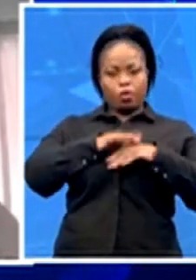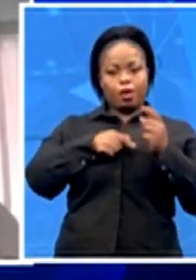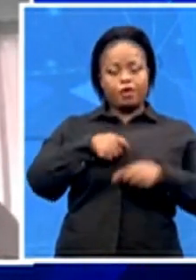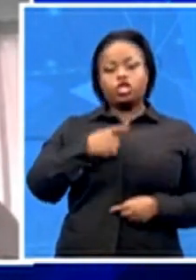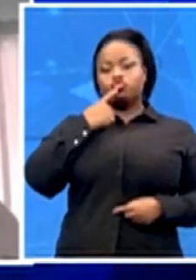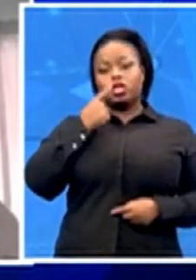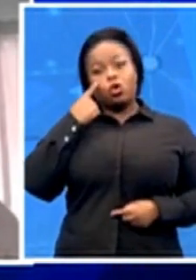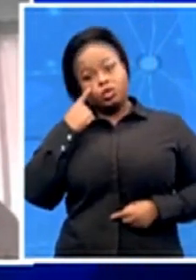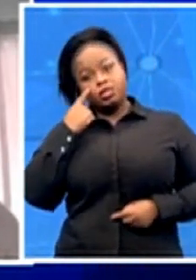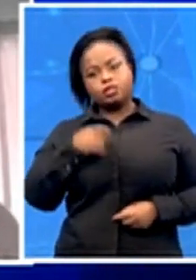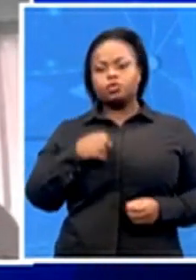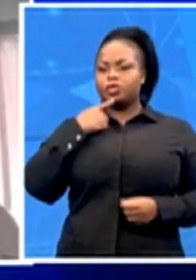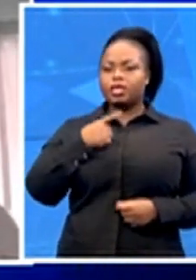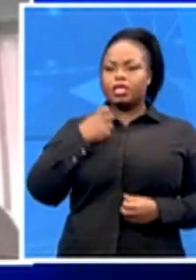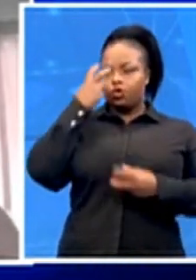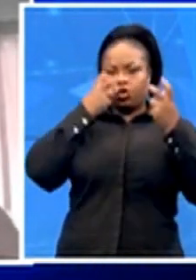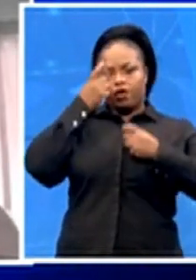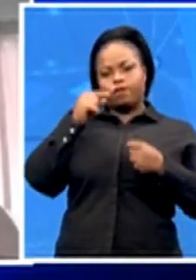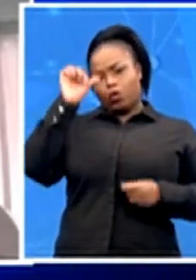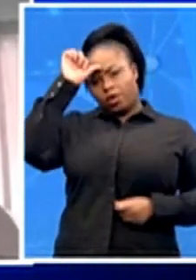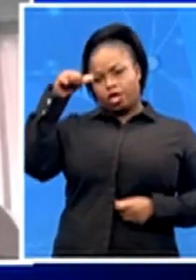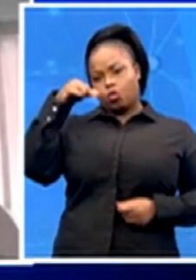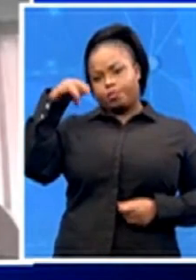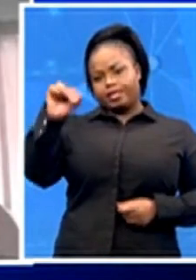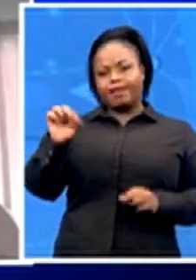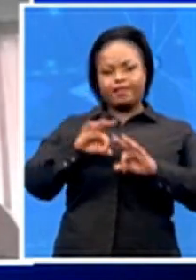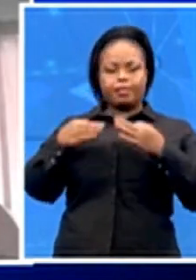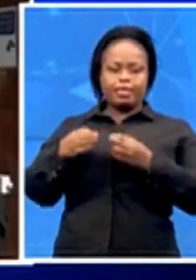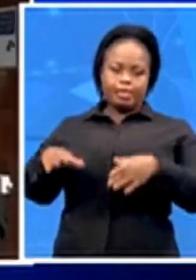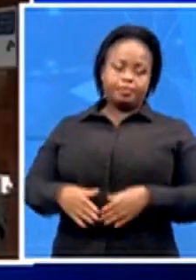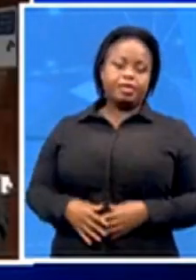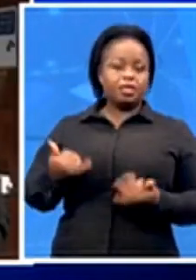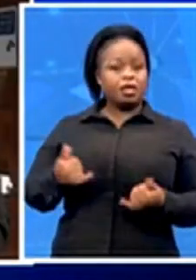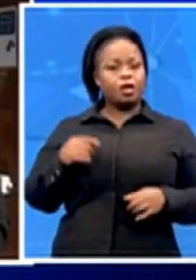the Gupta family. And in relation to that story, also cross back to the Bloemfontein magistrate